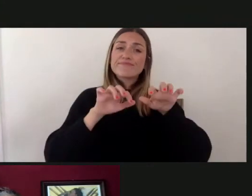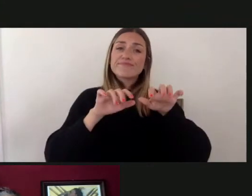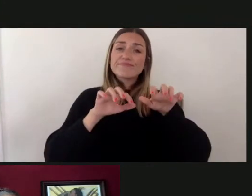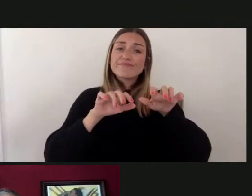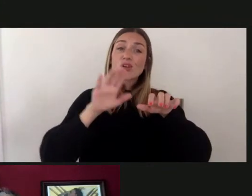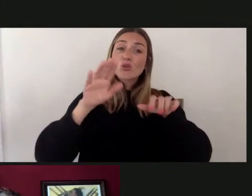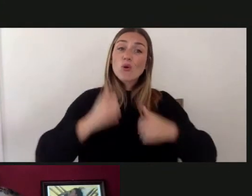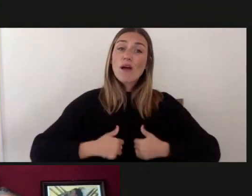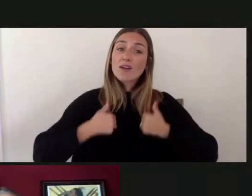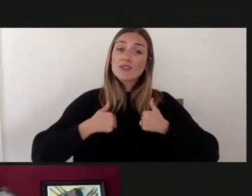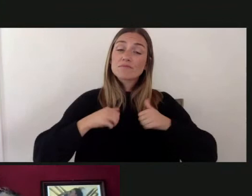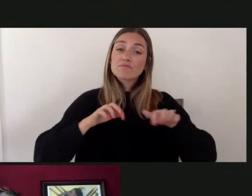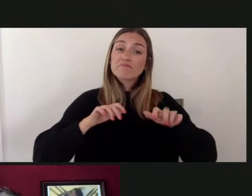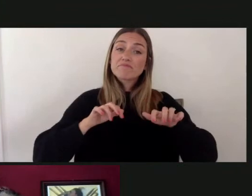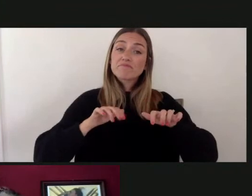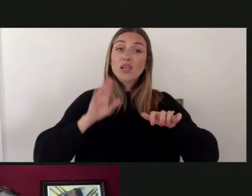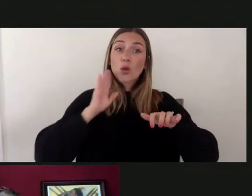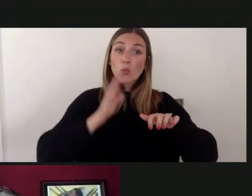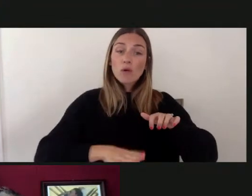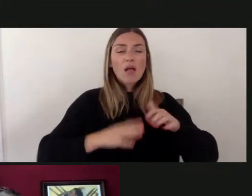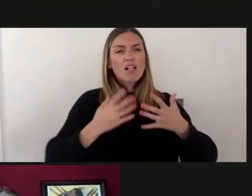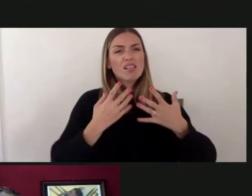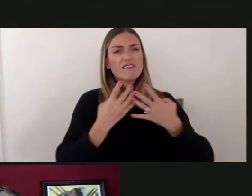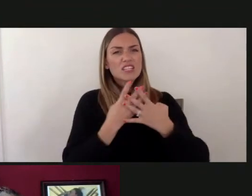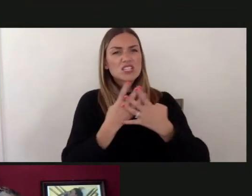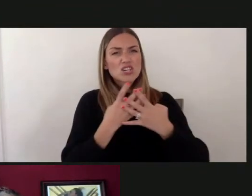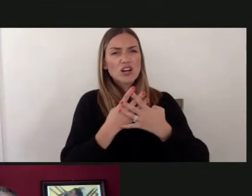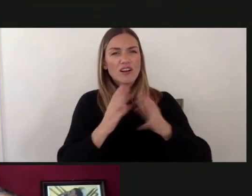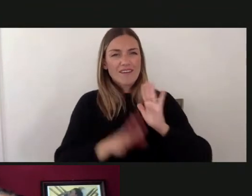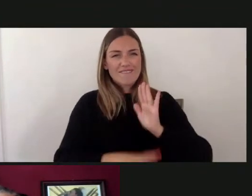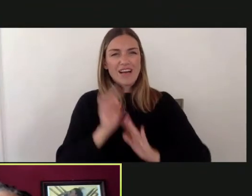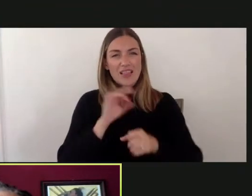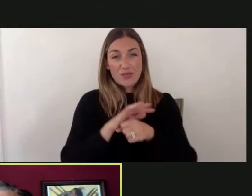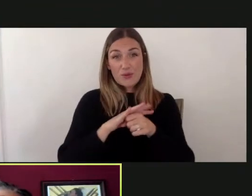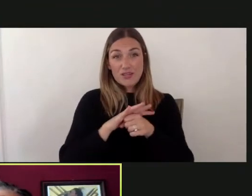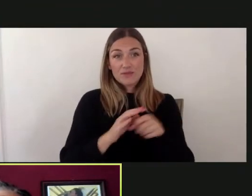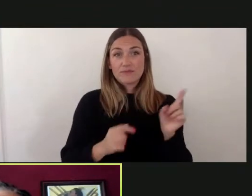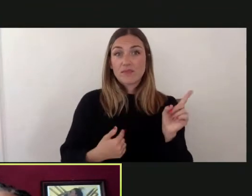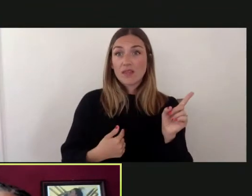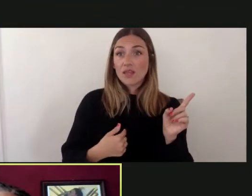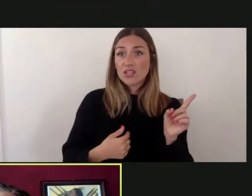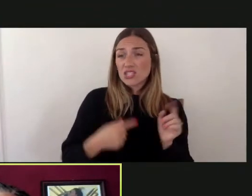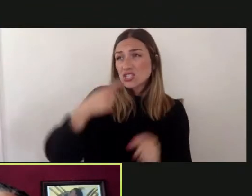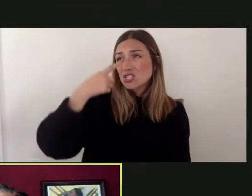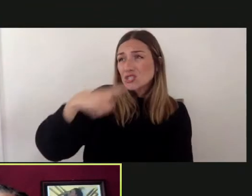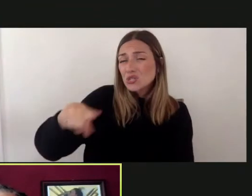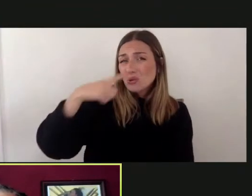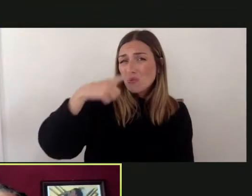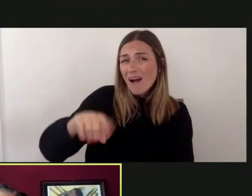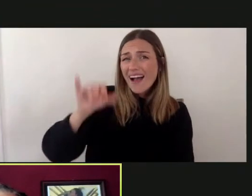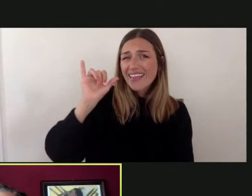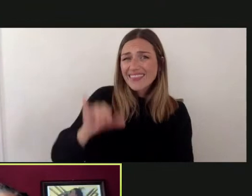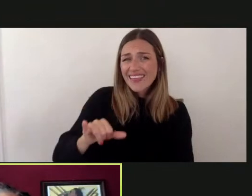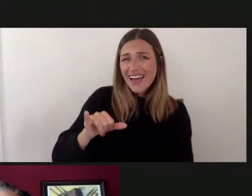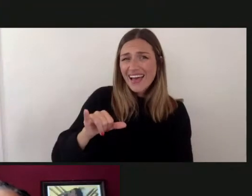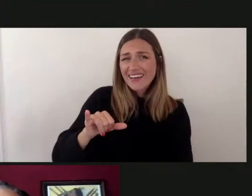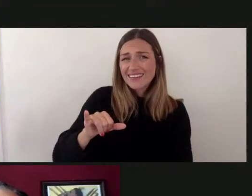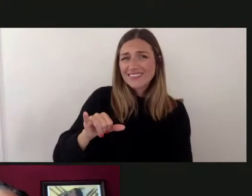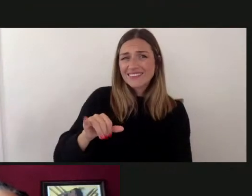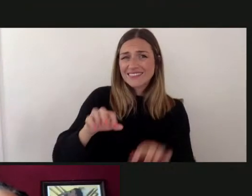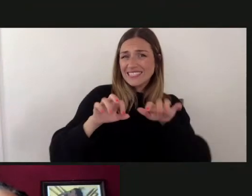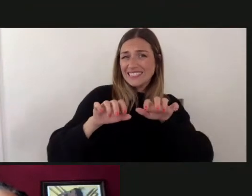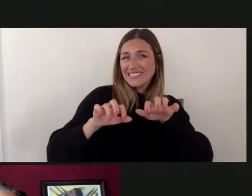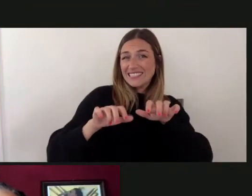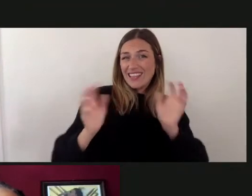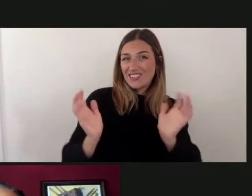address and you can filter for those locations. Would you be kind enough to put that put that